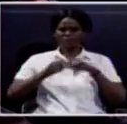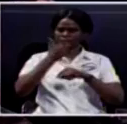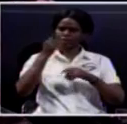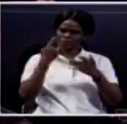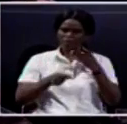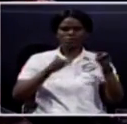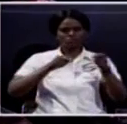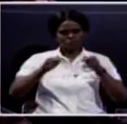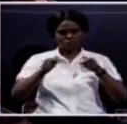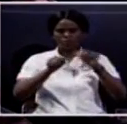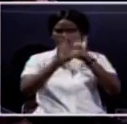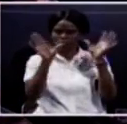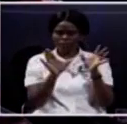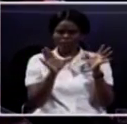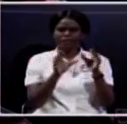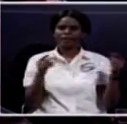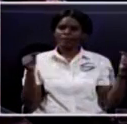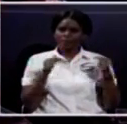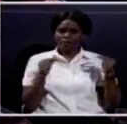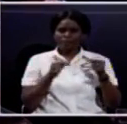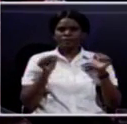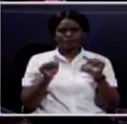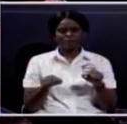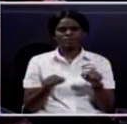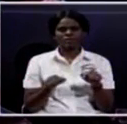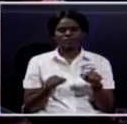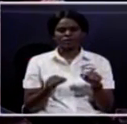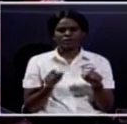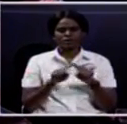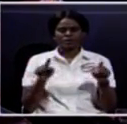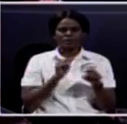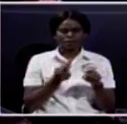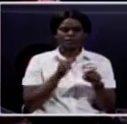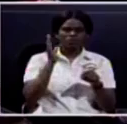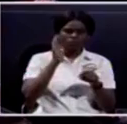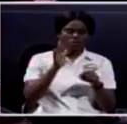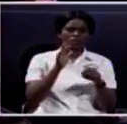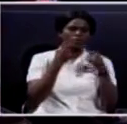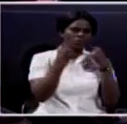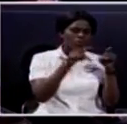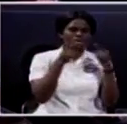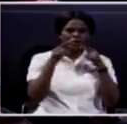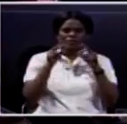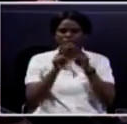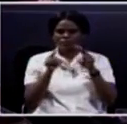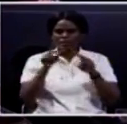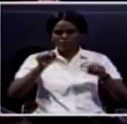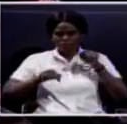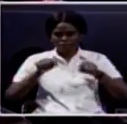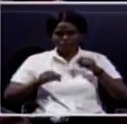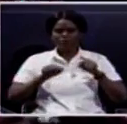drastic measures, though painful as they may be. We are going to announce very, very soon how we are